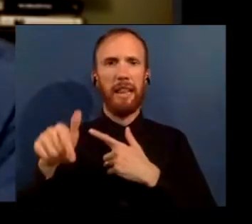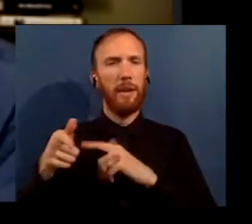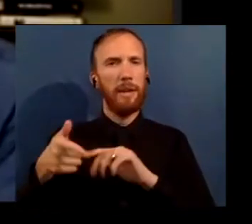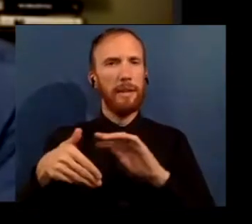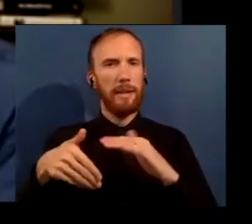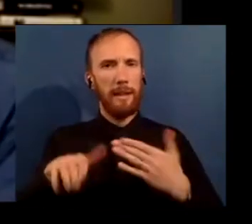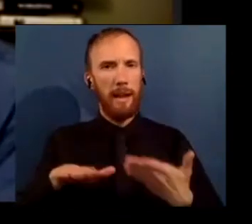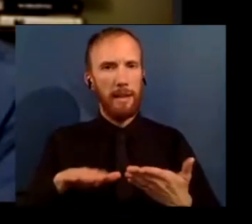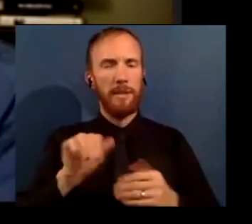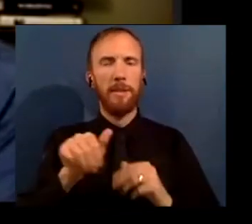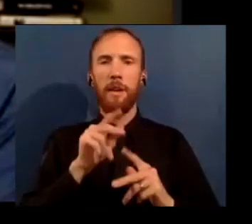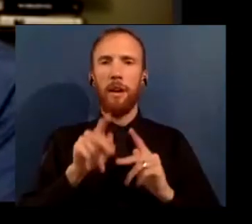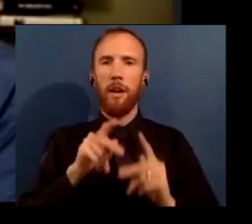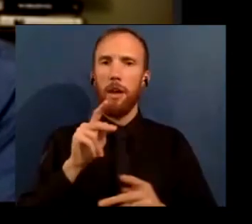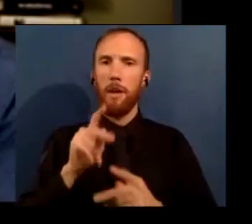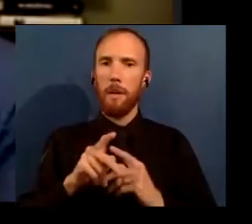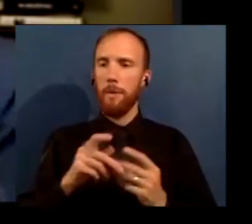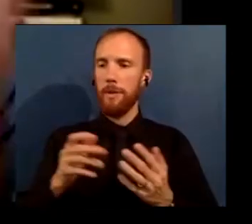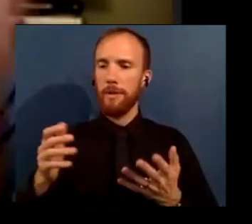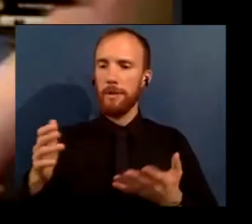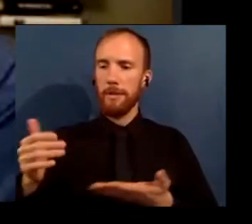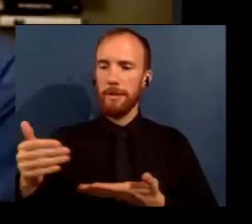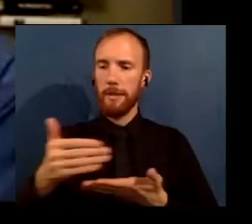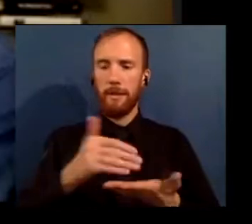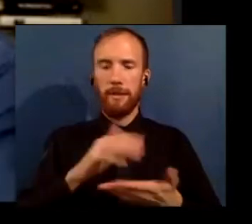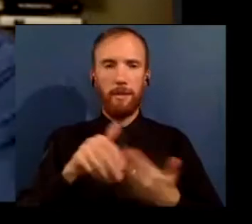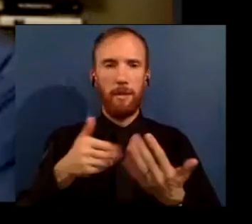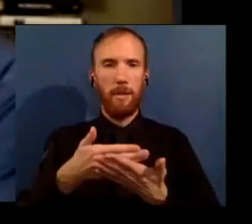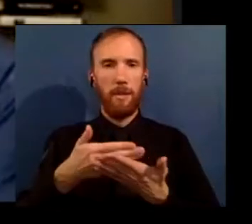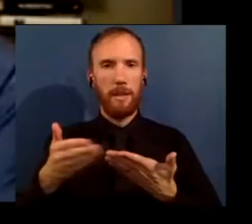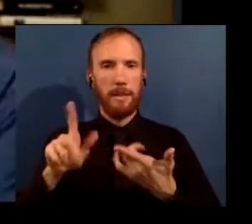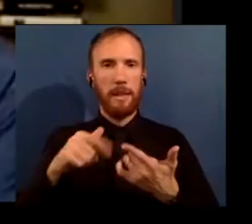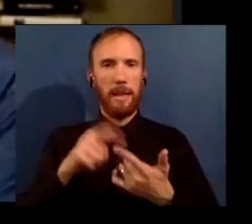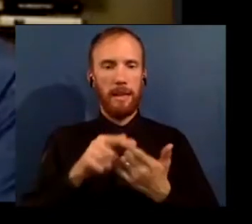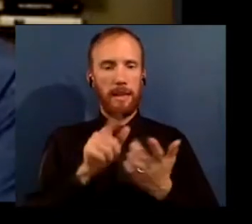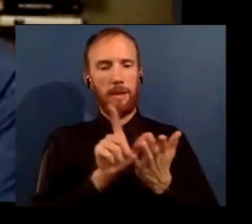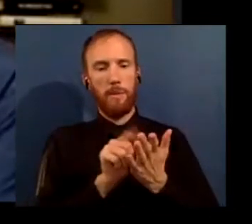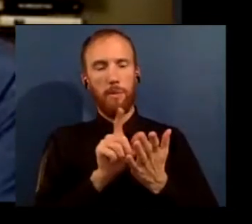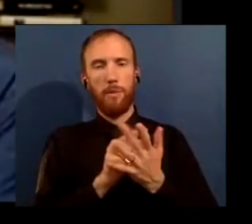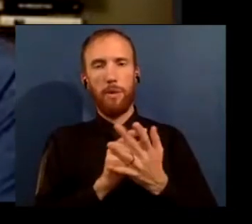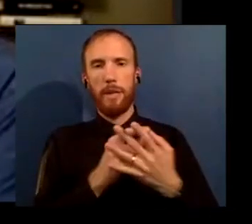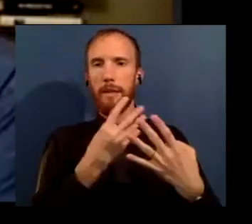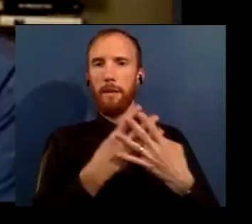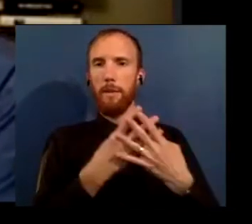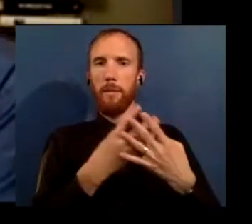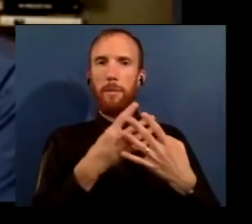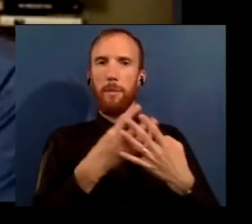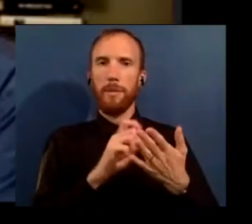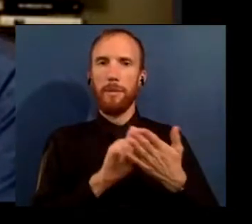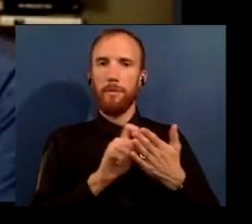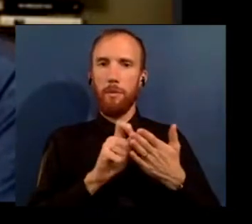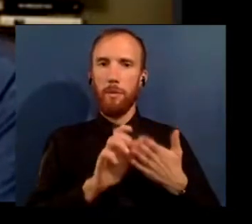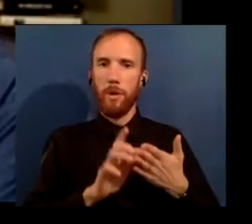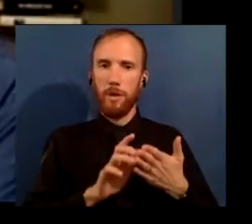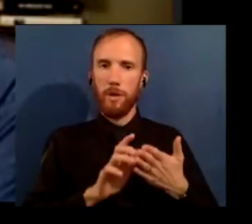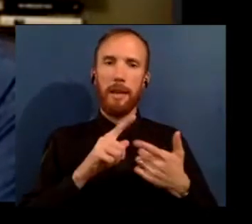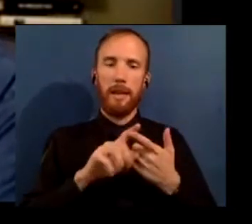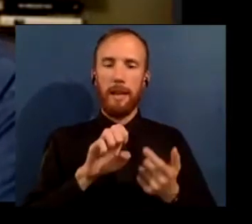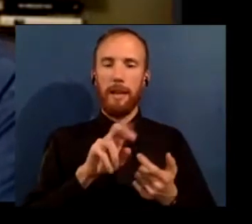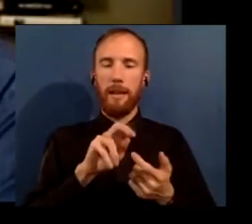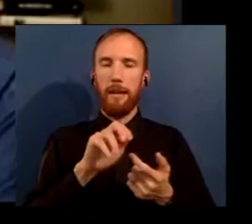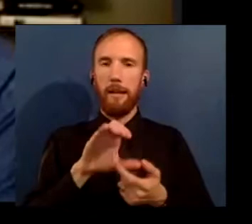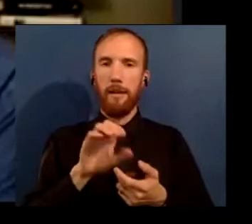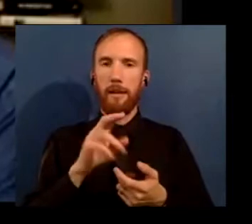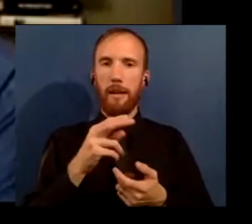together the prison notebooks. And it's really not until the 1970s that, you know, when Eric Hobsbawm writes Primitive